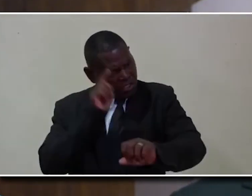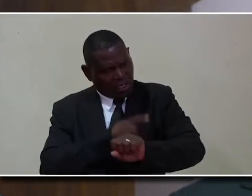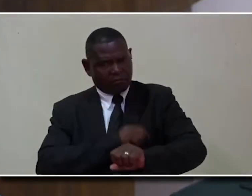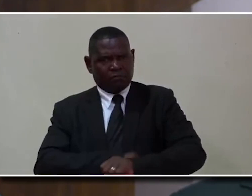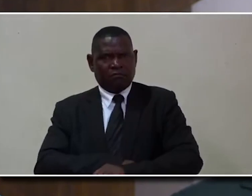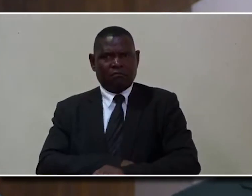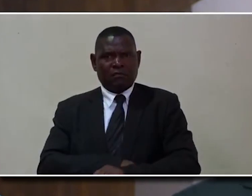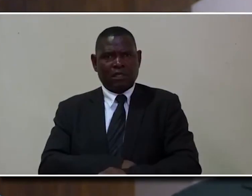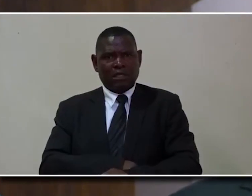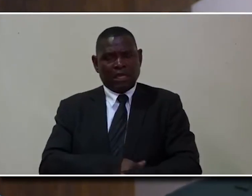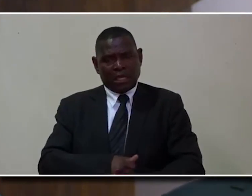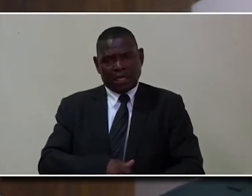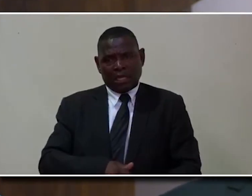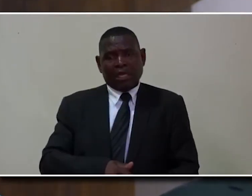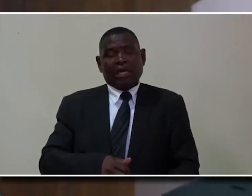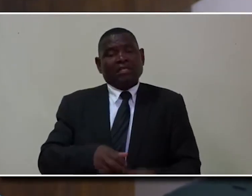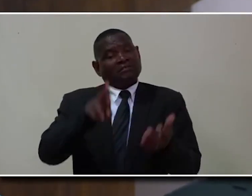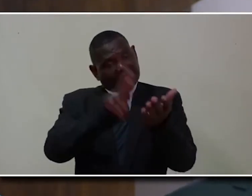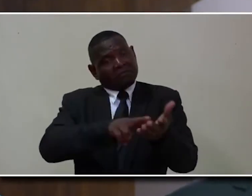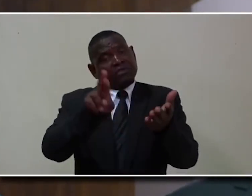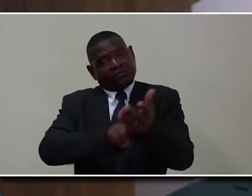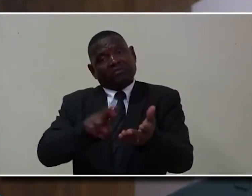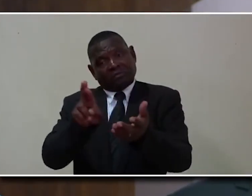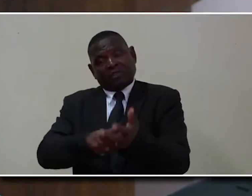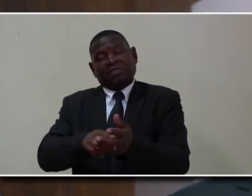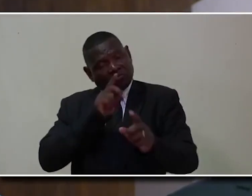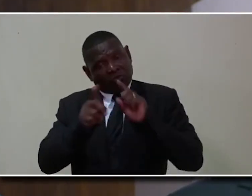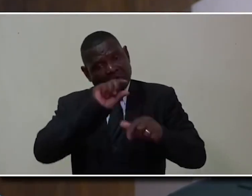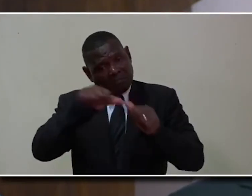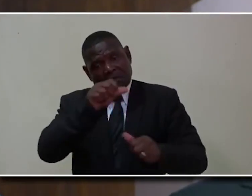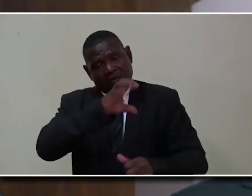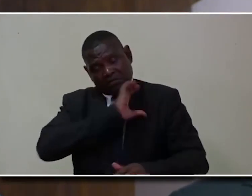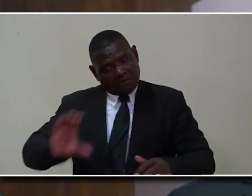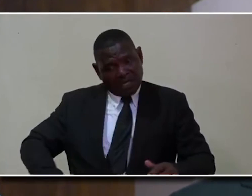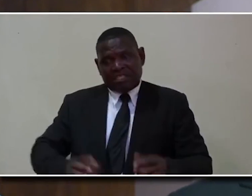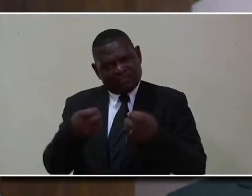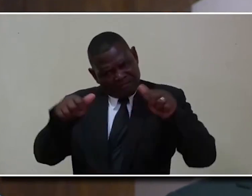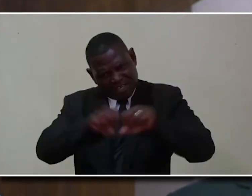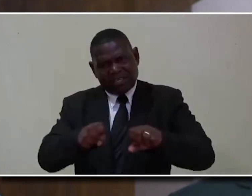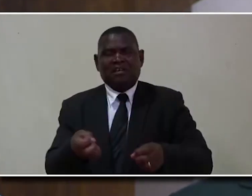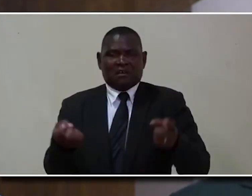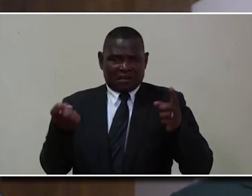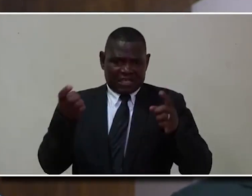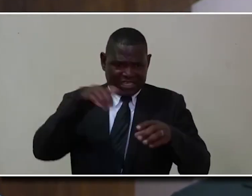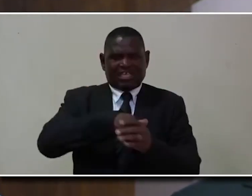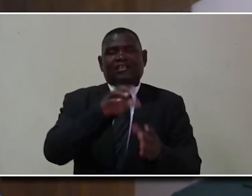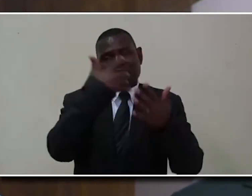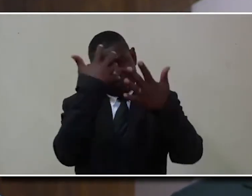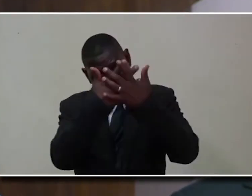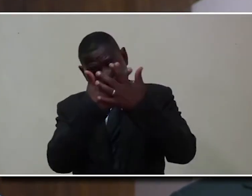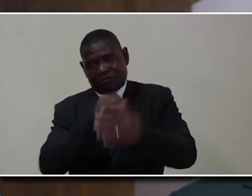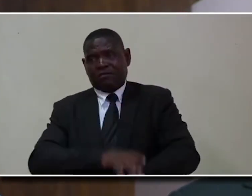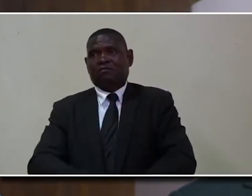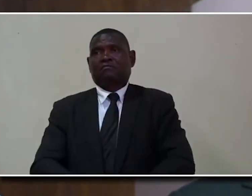always. He repeatedly professed Jesus Christ even when he was in prison. And he